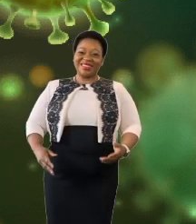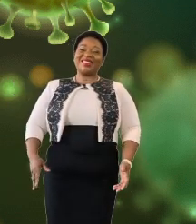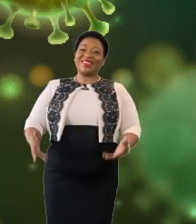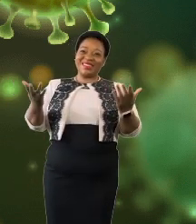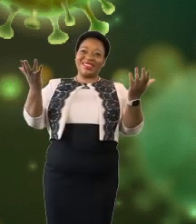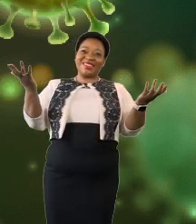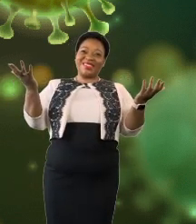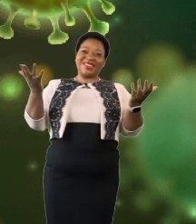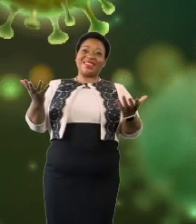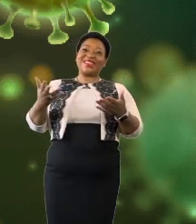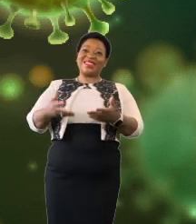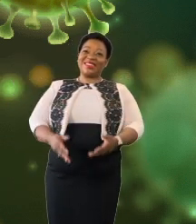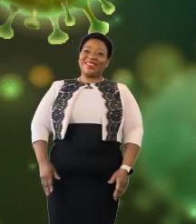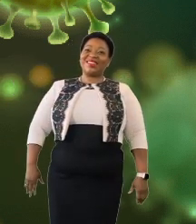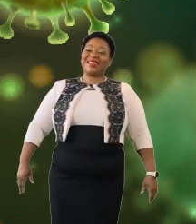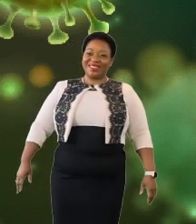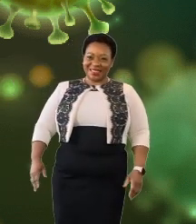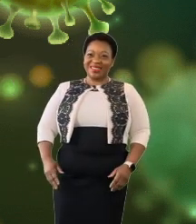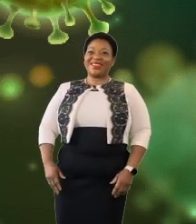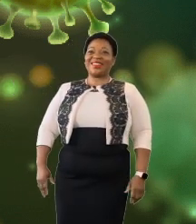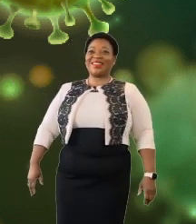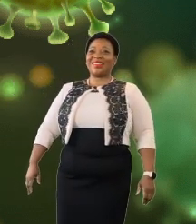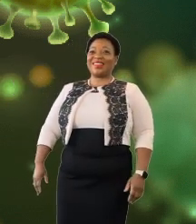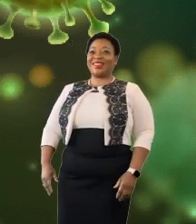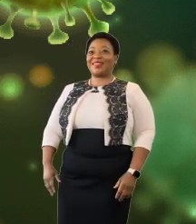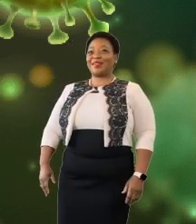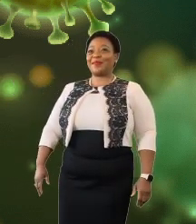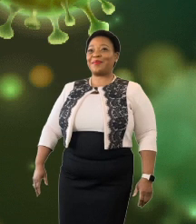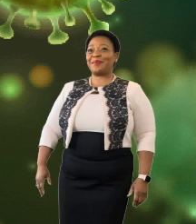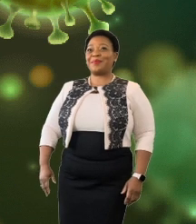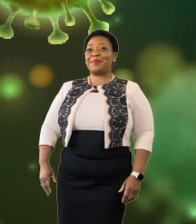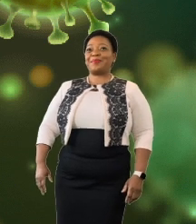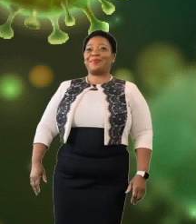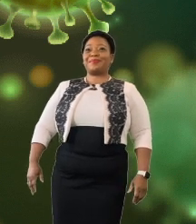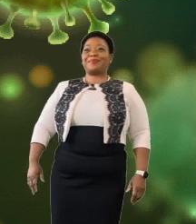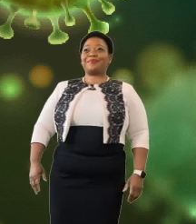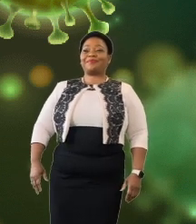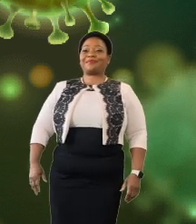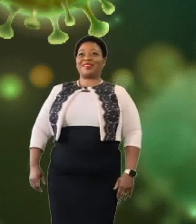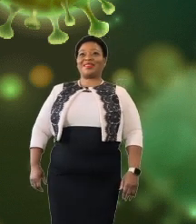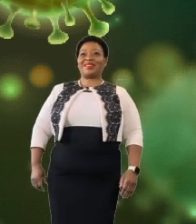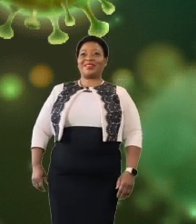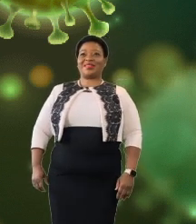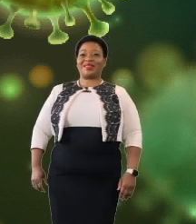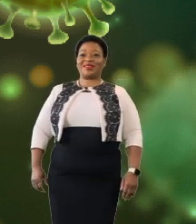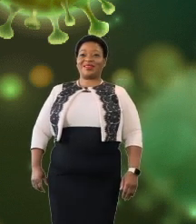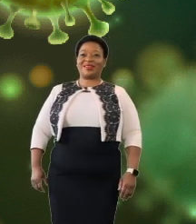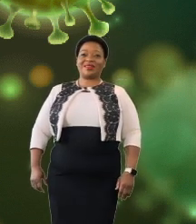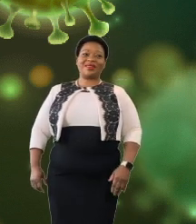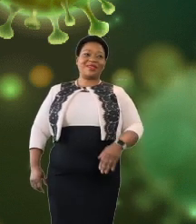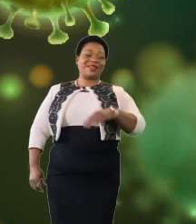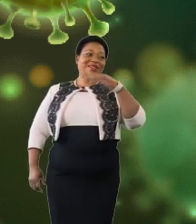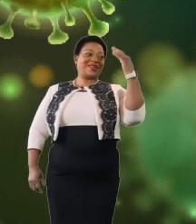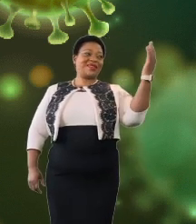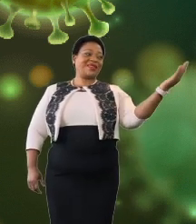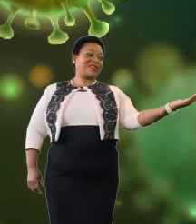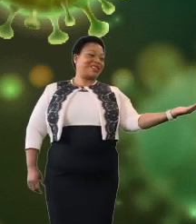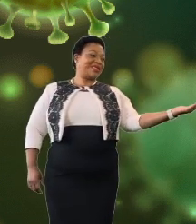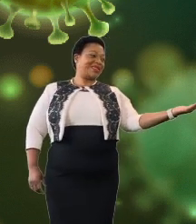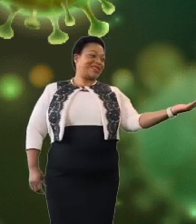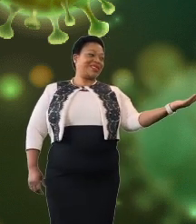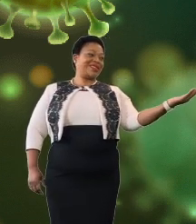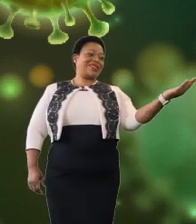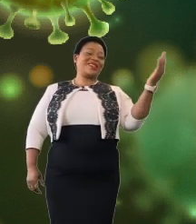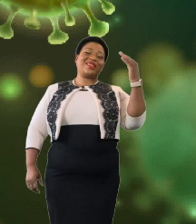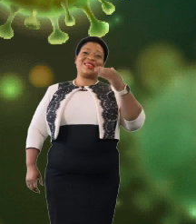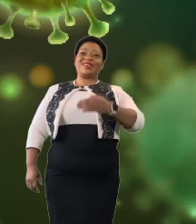to have a bit more engagement with MEC before, to understand the environment myself a little better, as to make